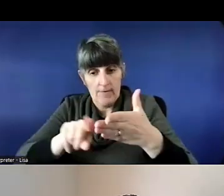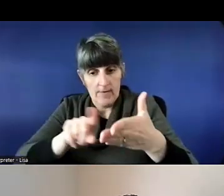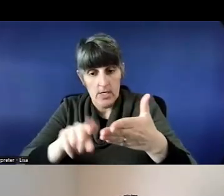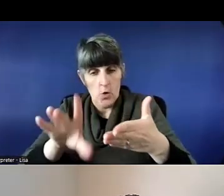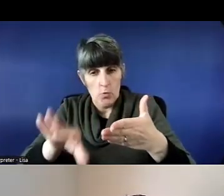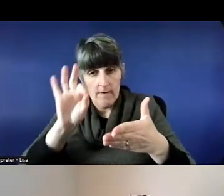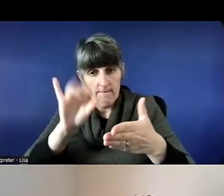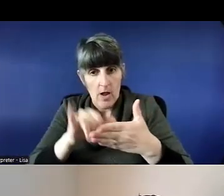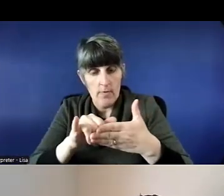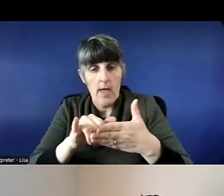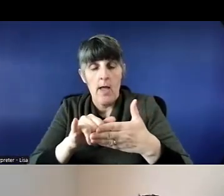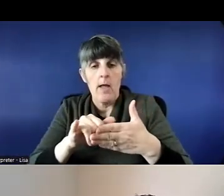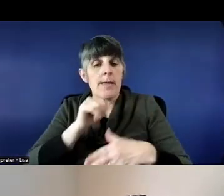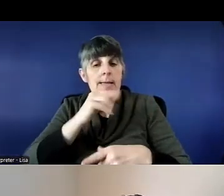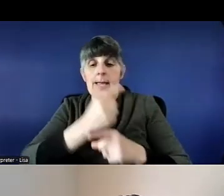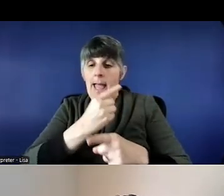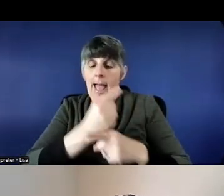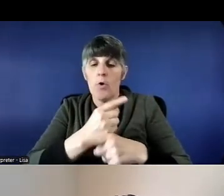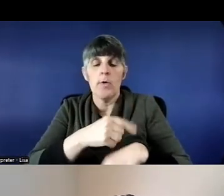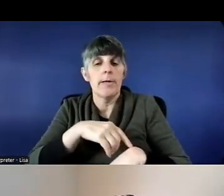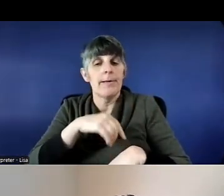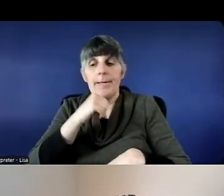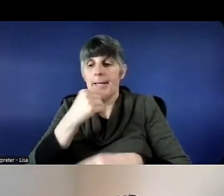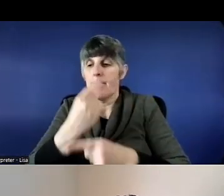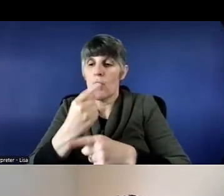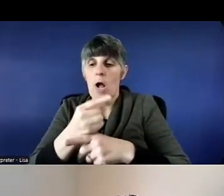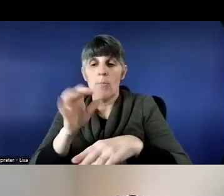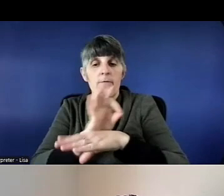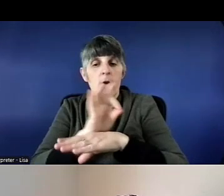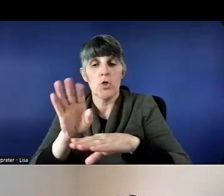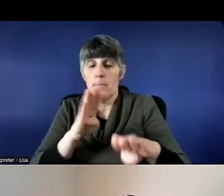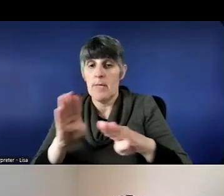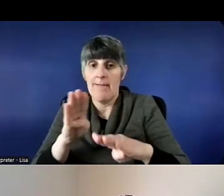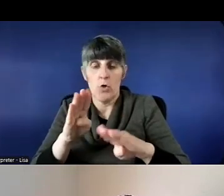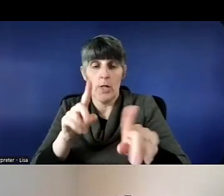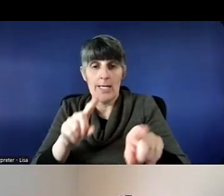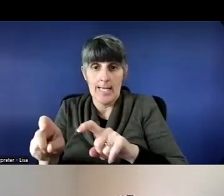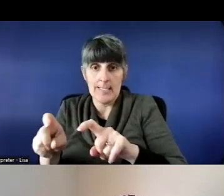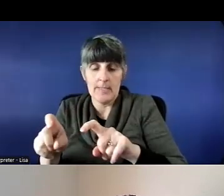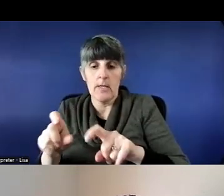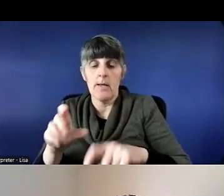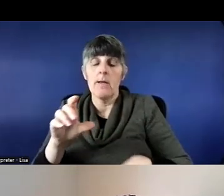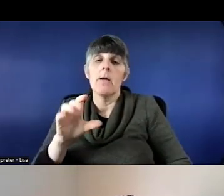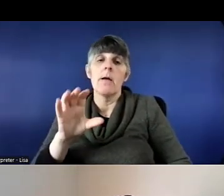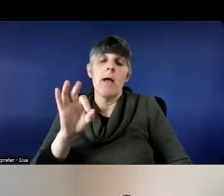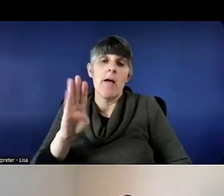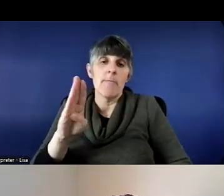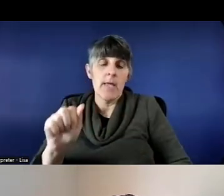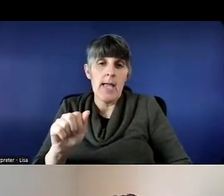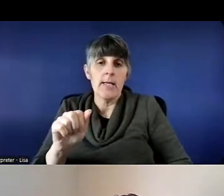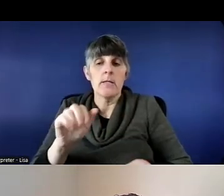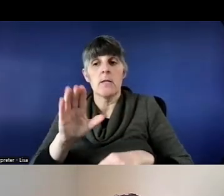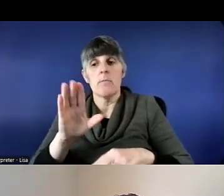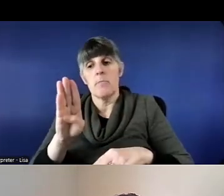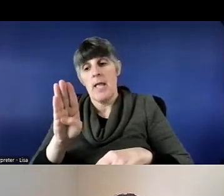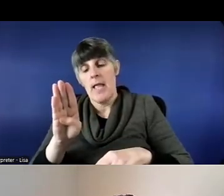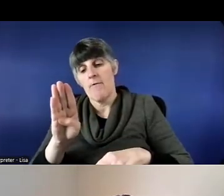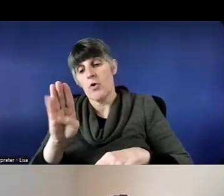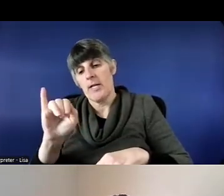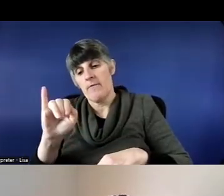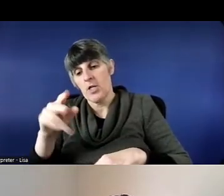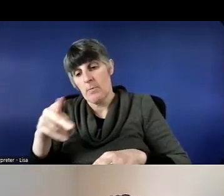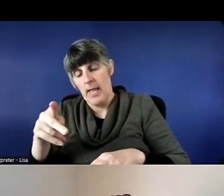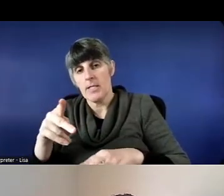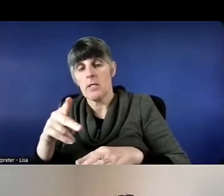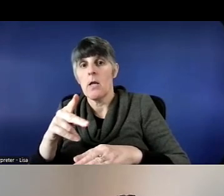found that inadequate and improper functional behavior assessments, or FBAs, and behavior intervention plans